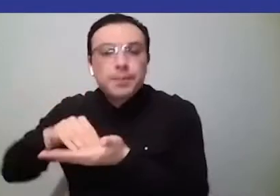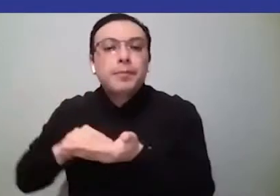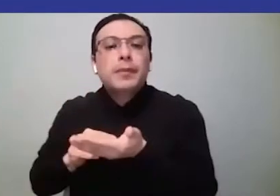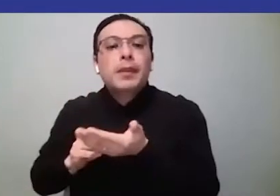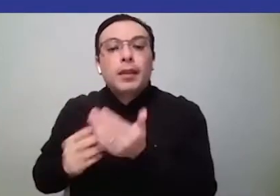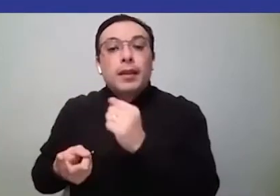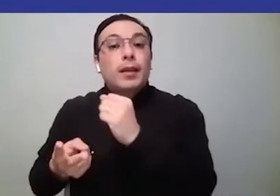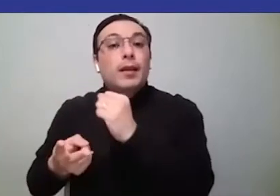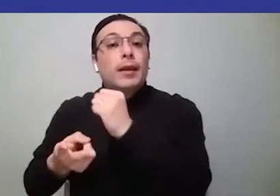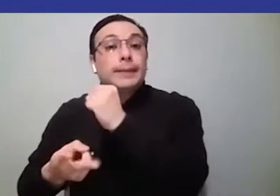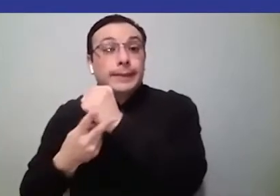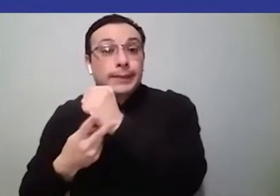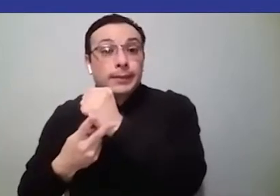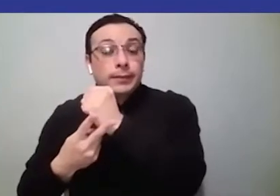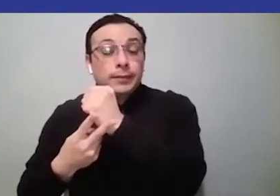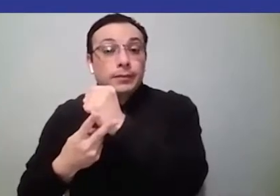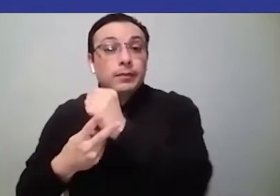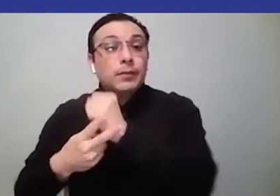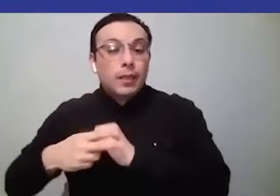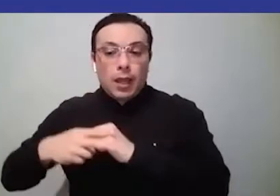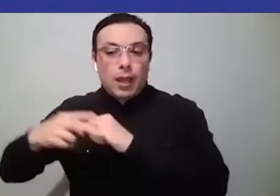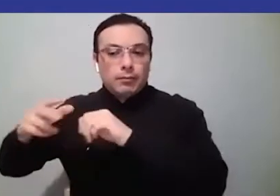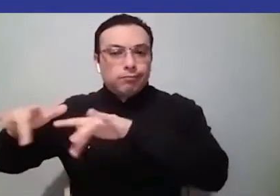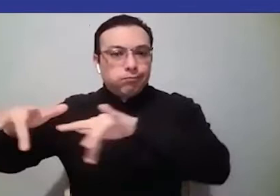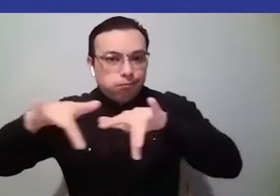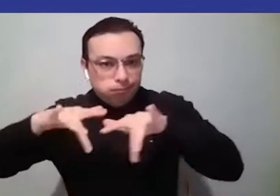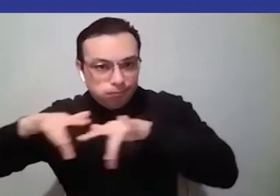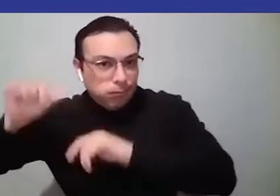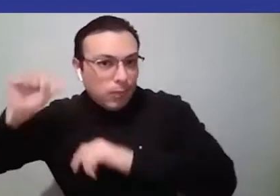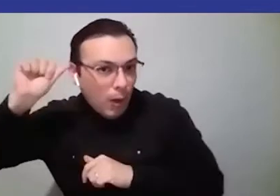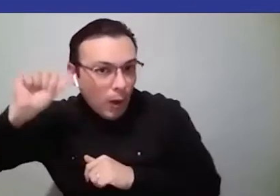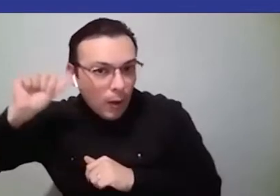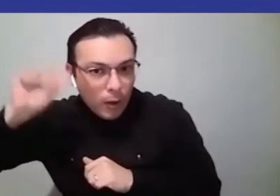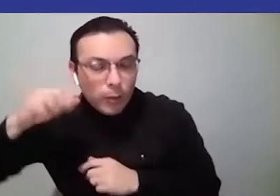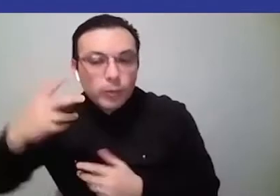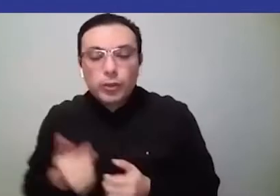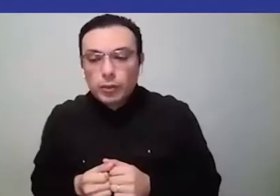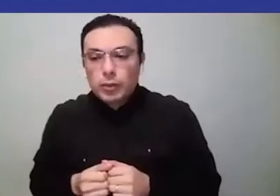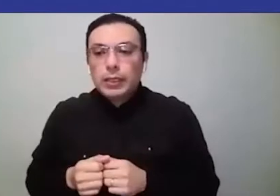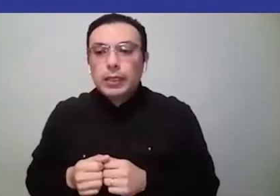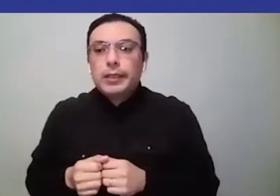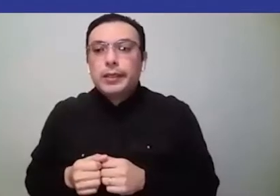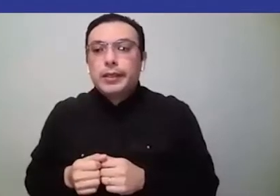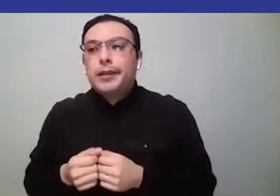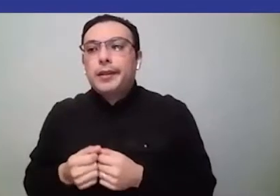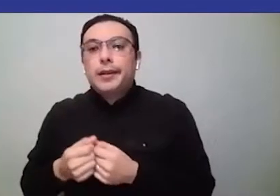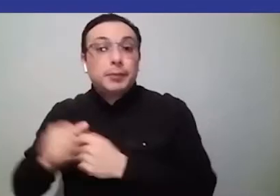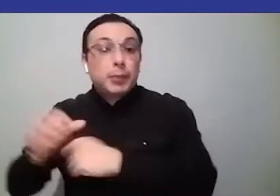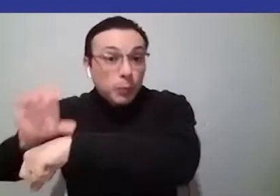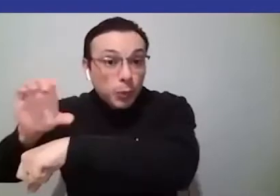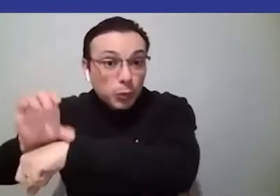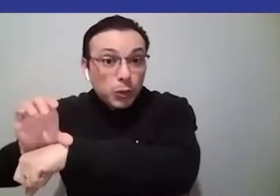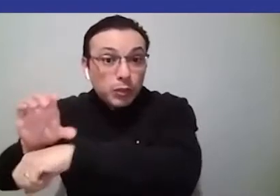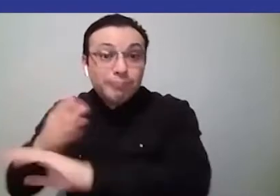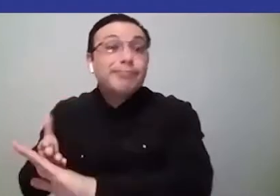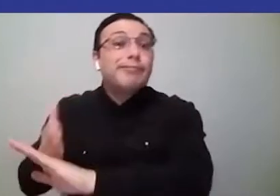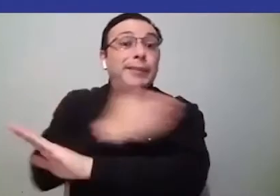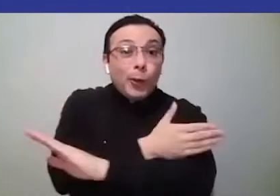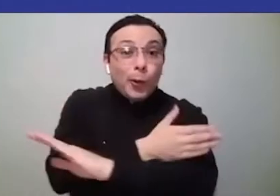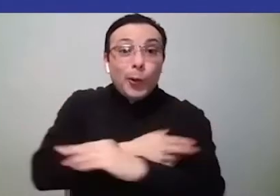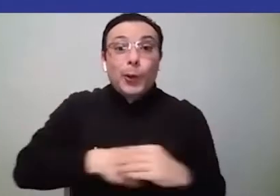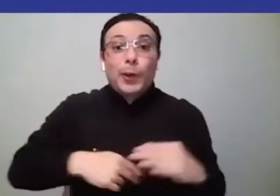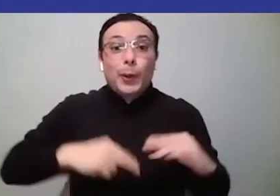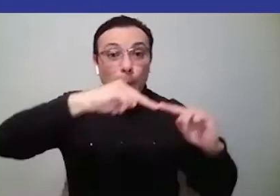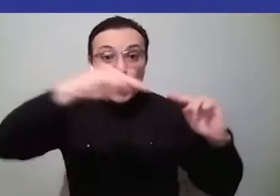sound, pre-electric recorded sound. So I had an internship at the Rogers and Hammerstein archive